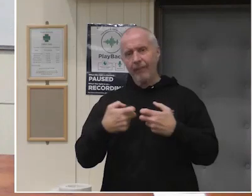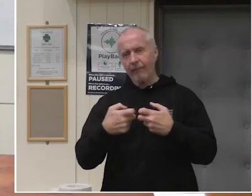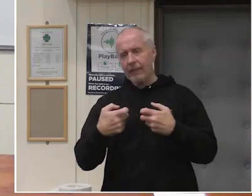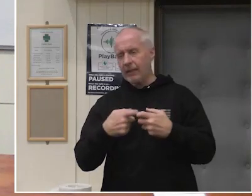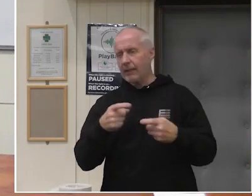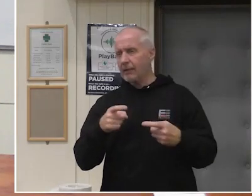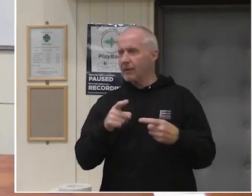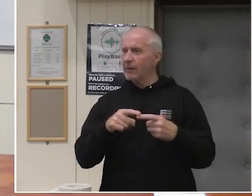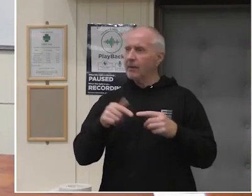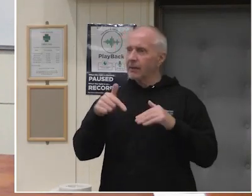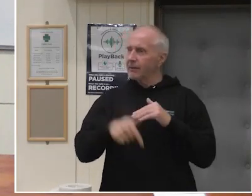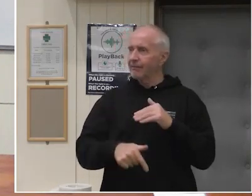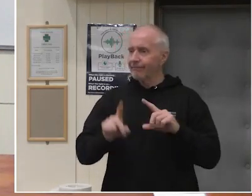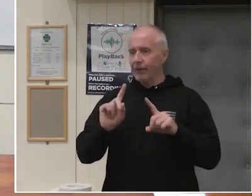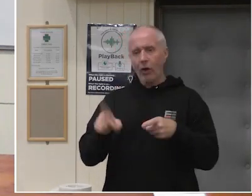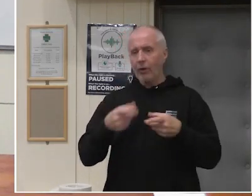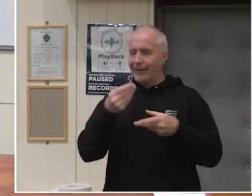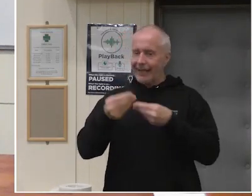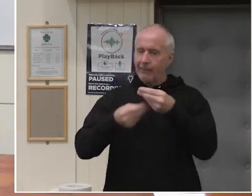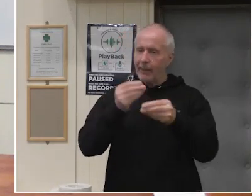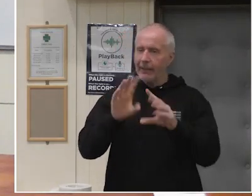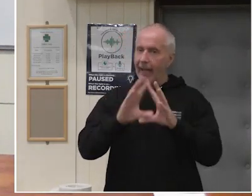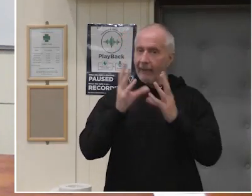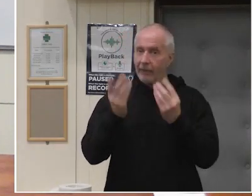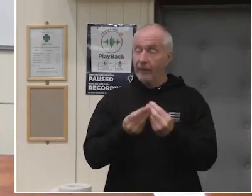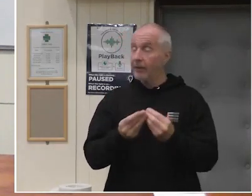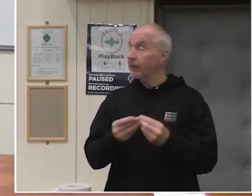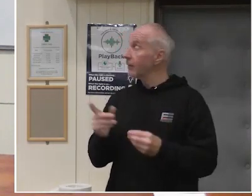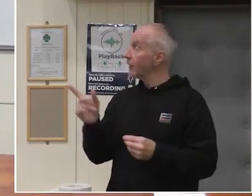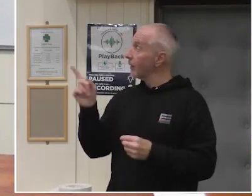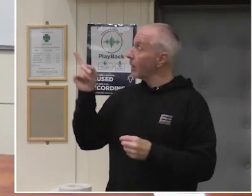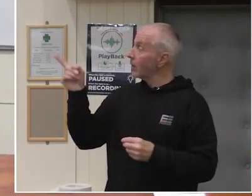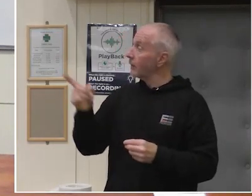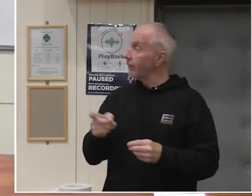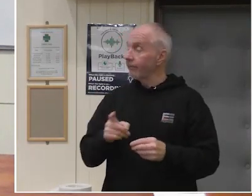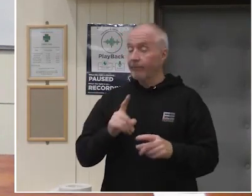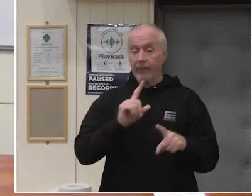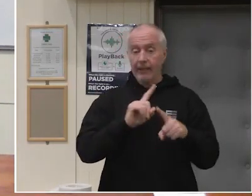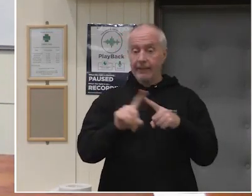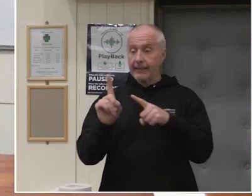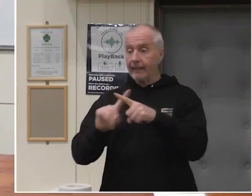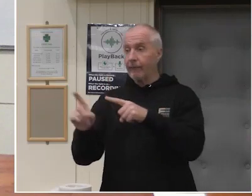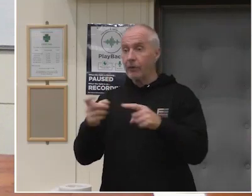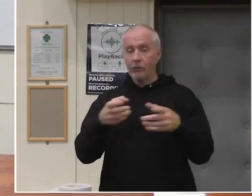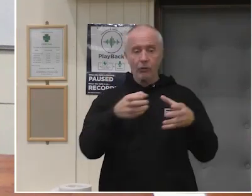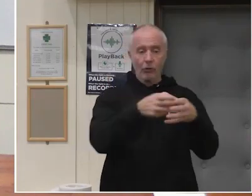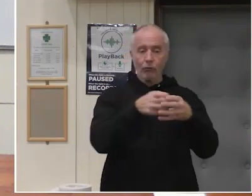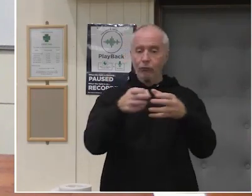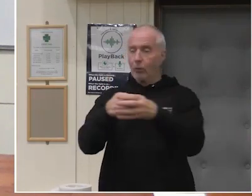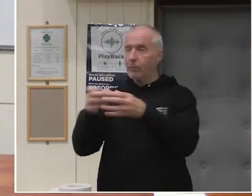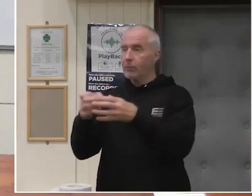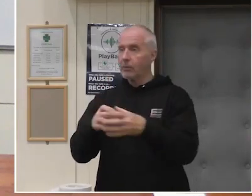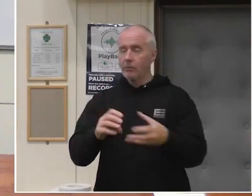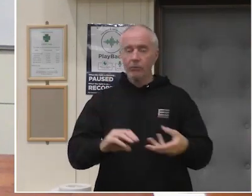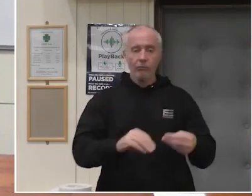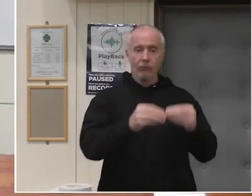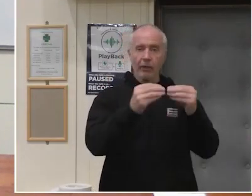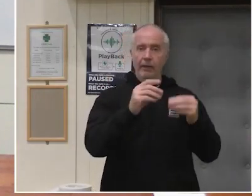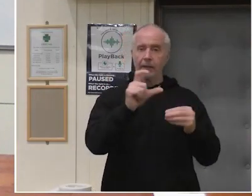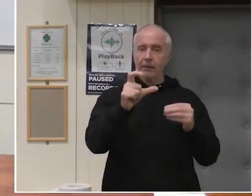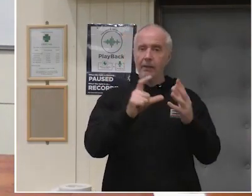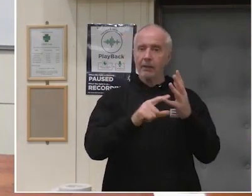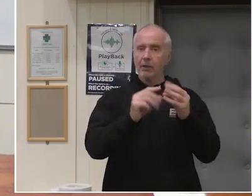the odd few little bits. But what we've got is various groups doing various things. We've got some creating qubits, which can be used